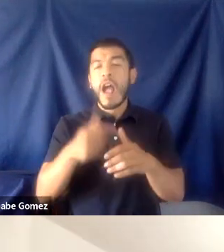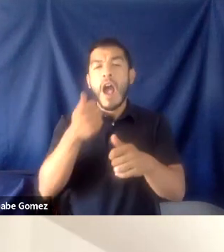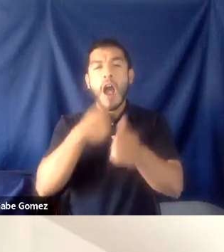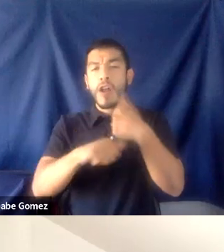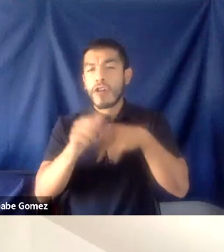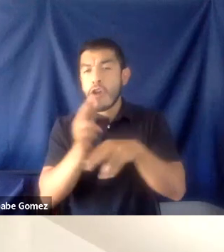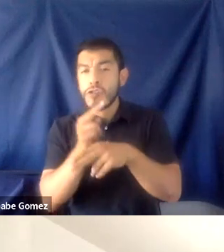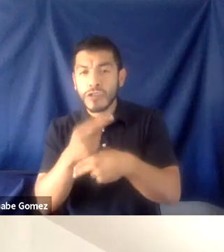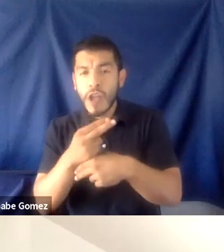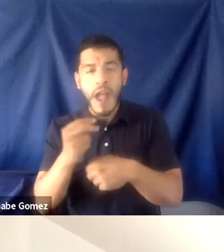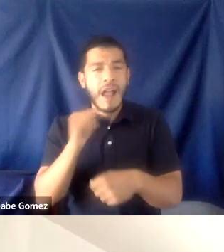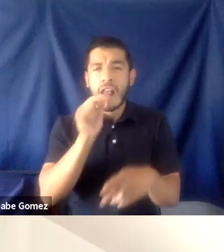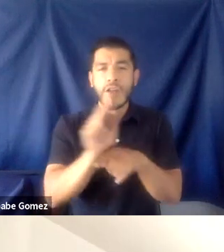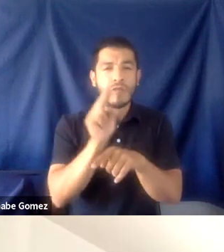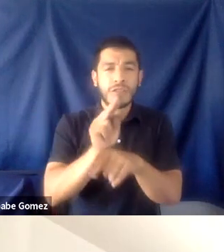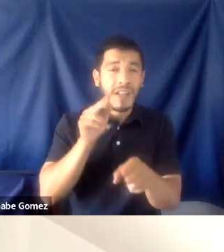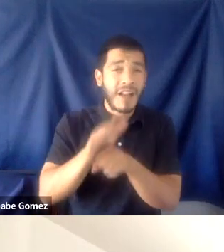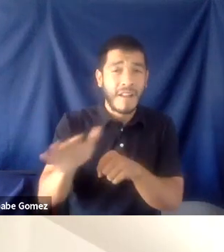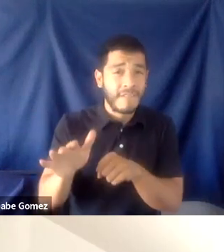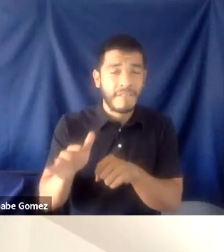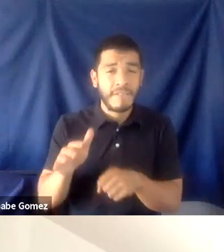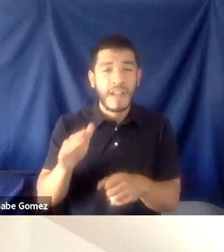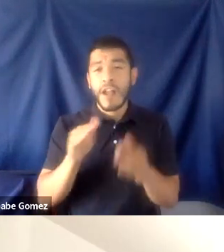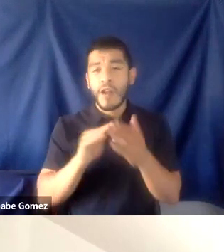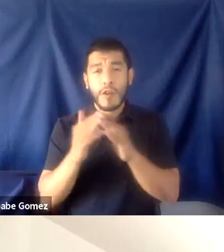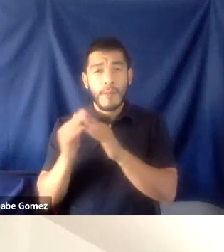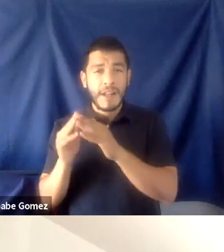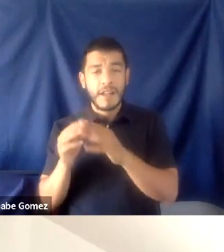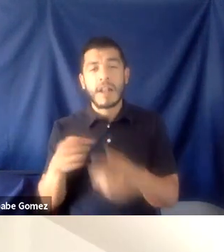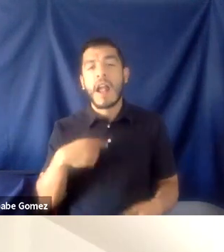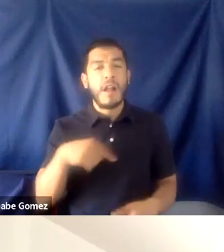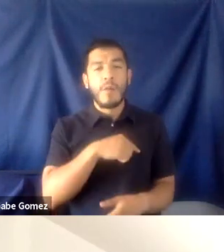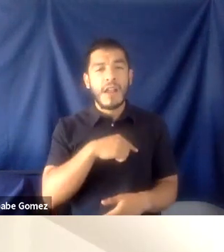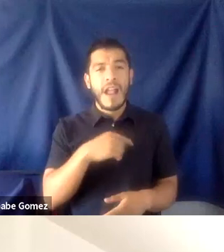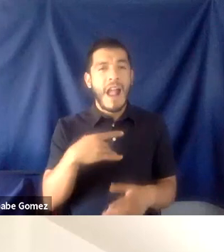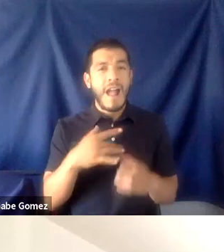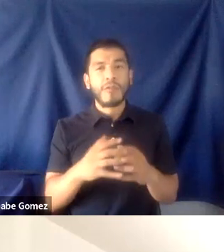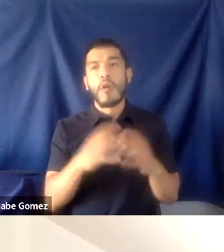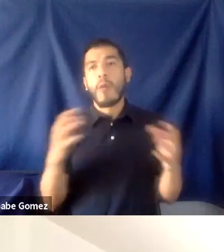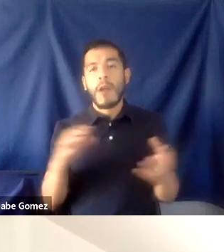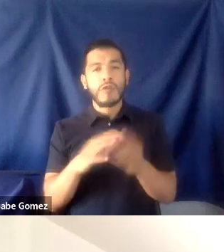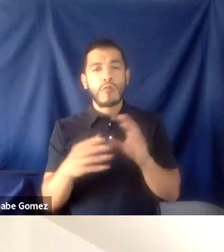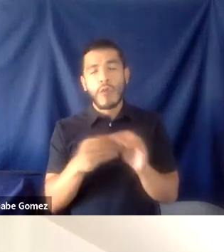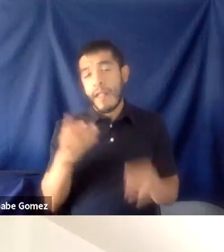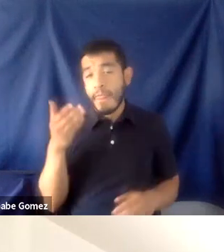under-resourced and underutilized community. And there's such a rich array of stories